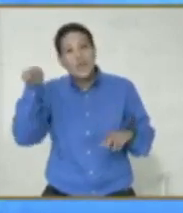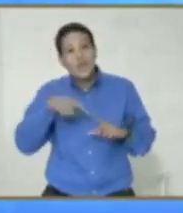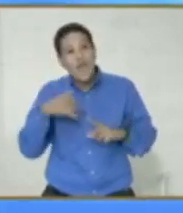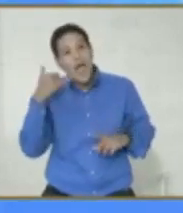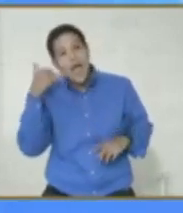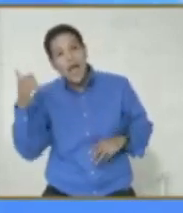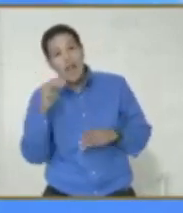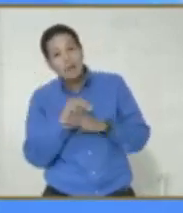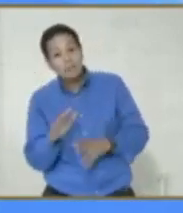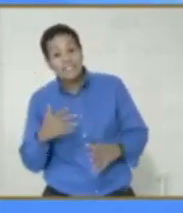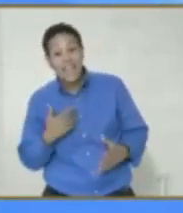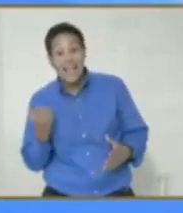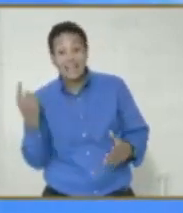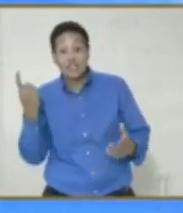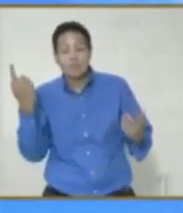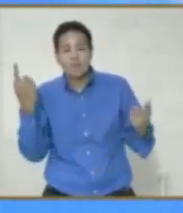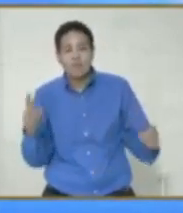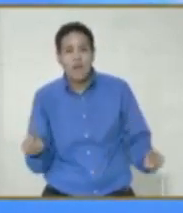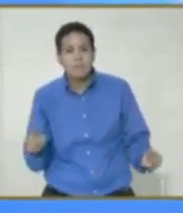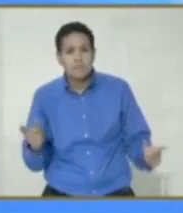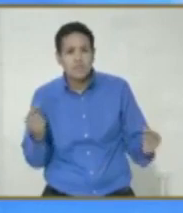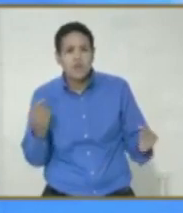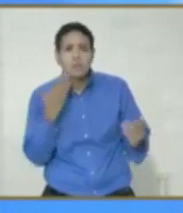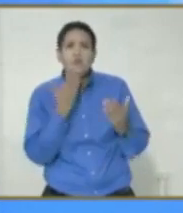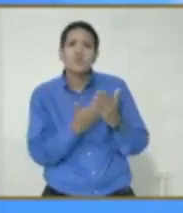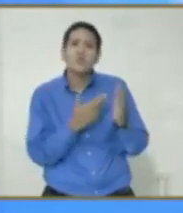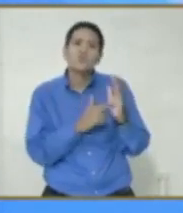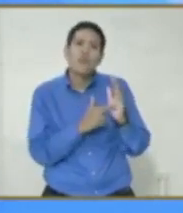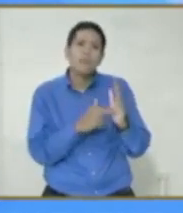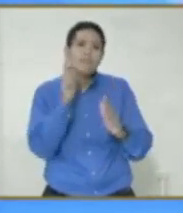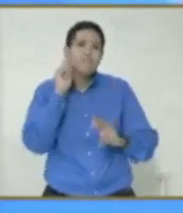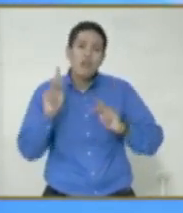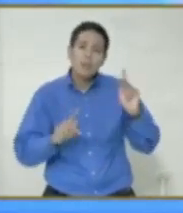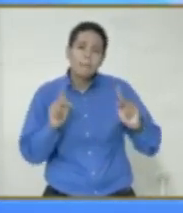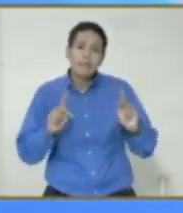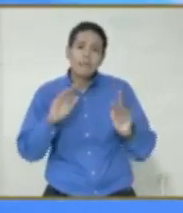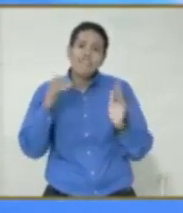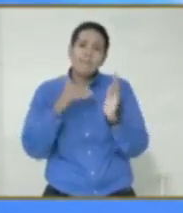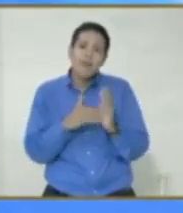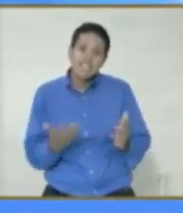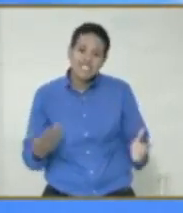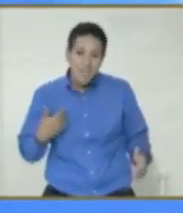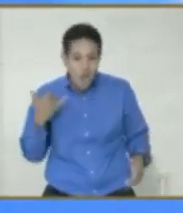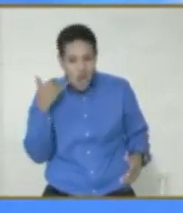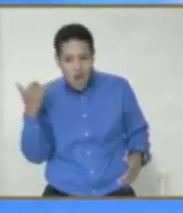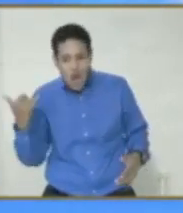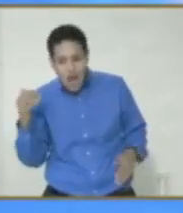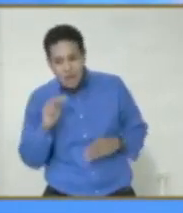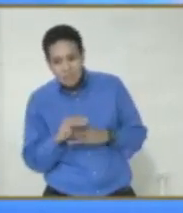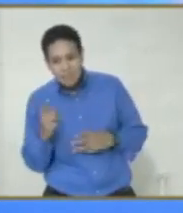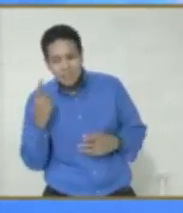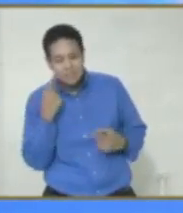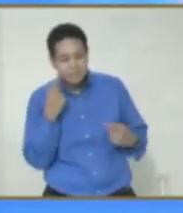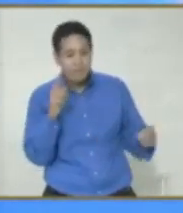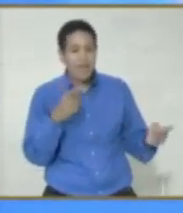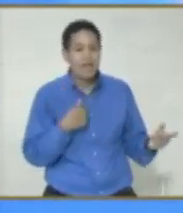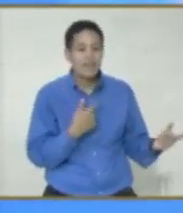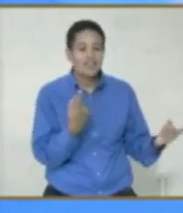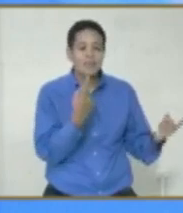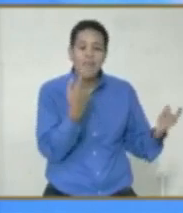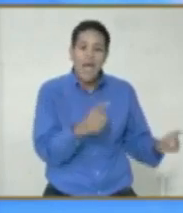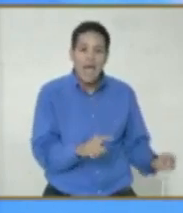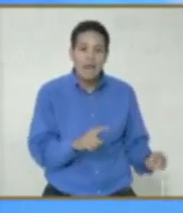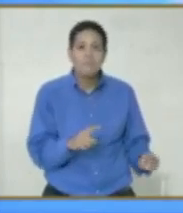get something done. But you see, it's good representation on behalf of the people of Manchester. But I just want to say that the